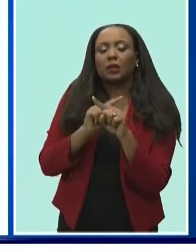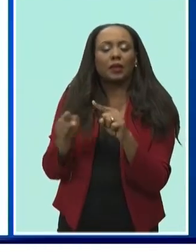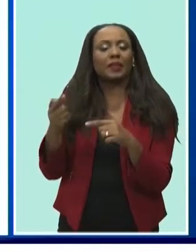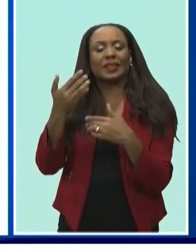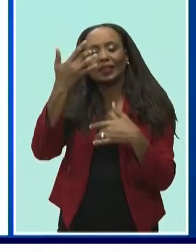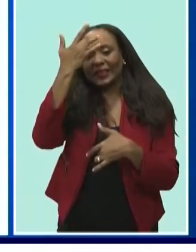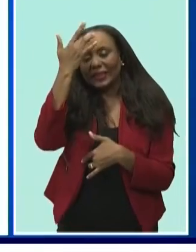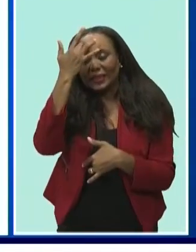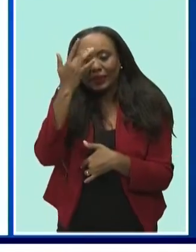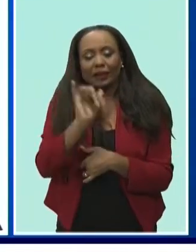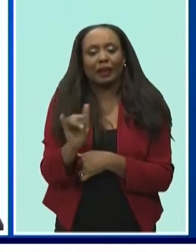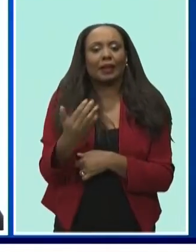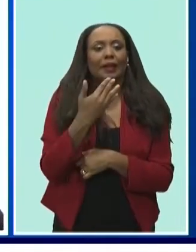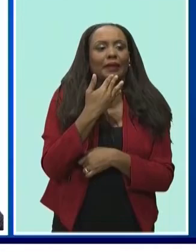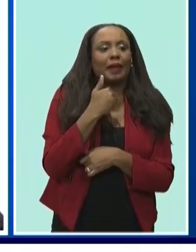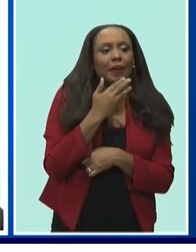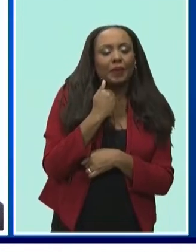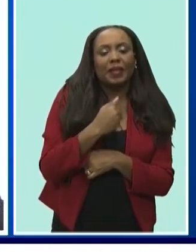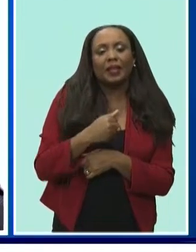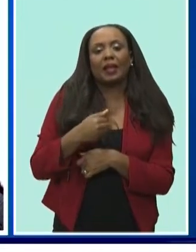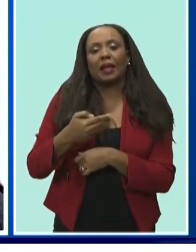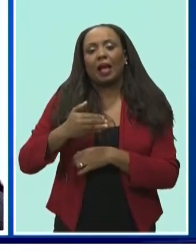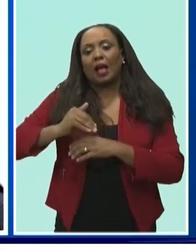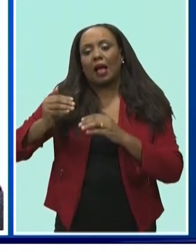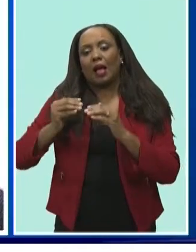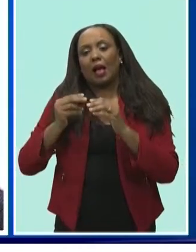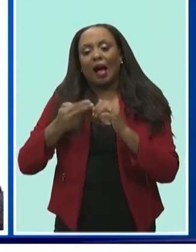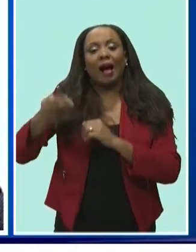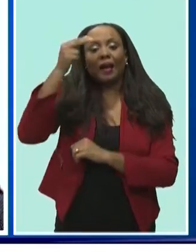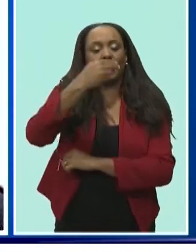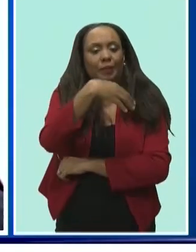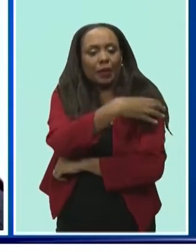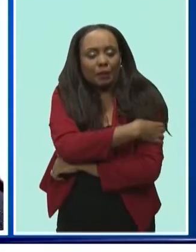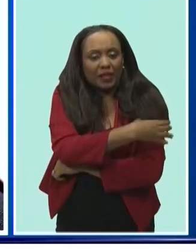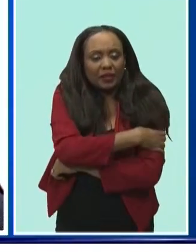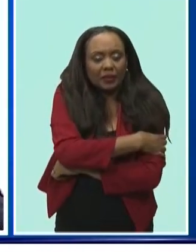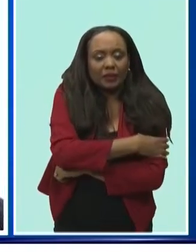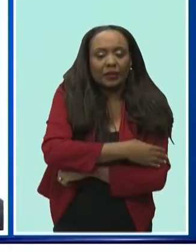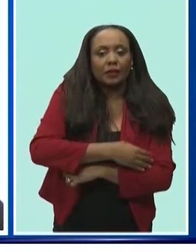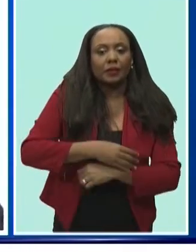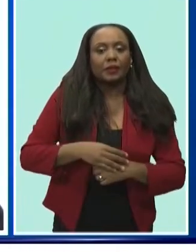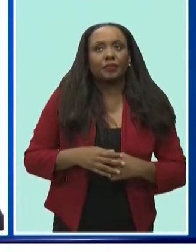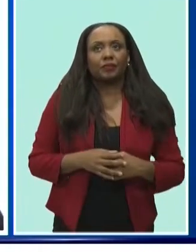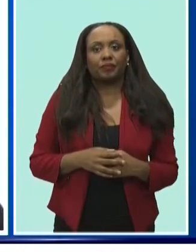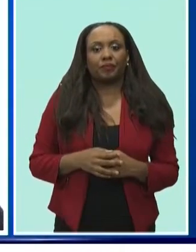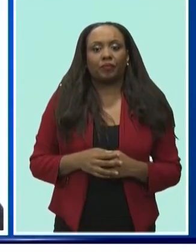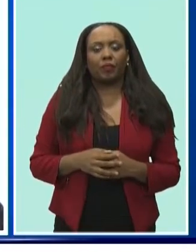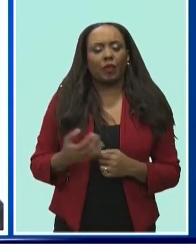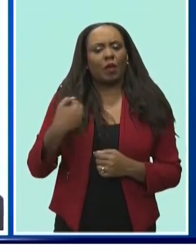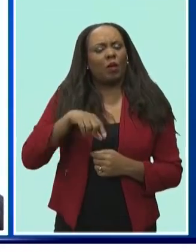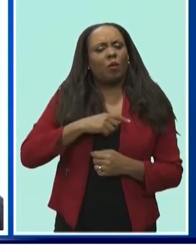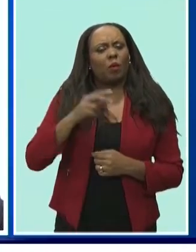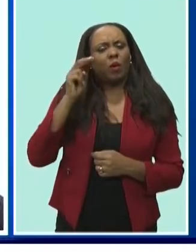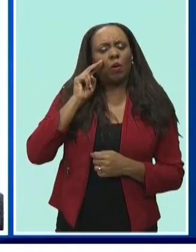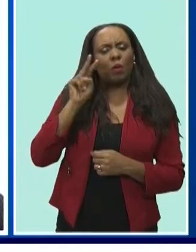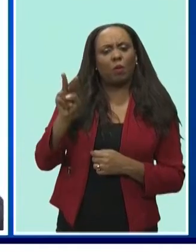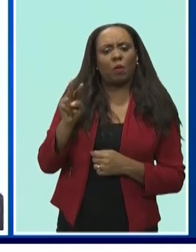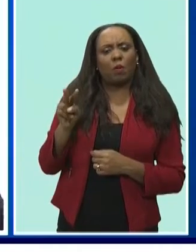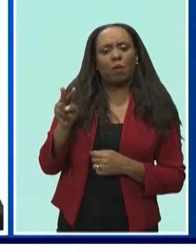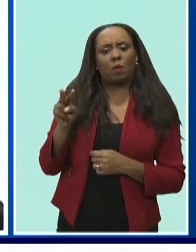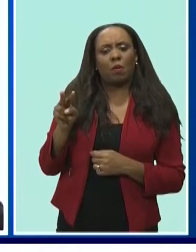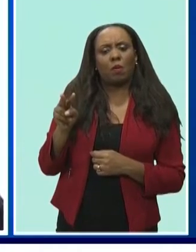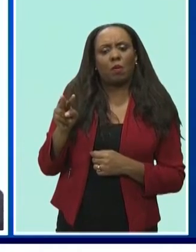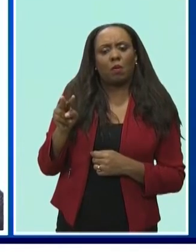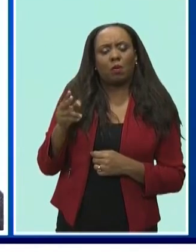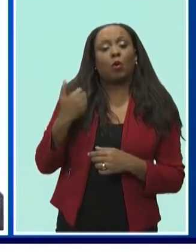non-communicable diseases. Now, ICBL last October launched a wellness program titled ICBL's Easy